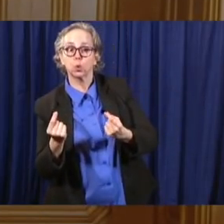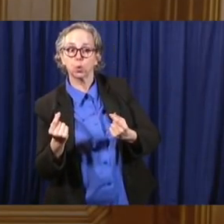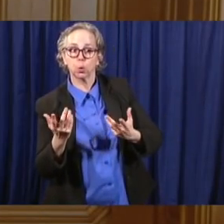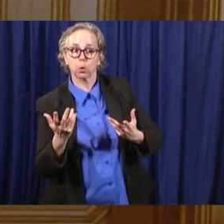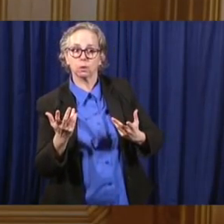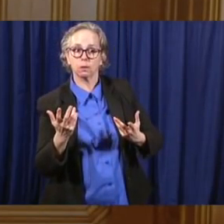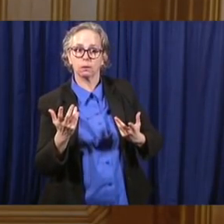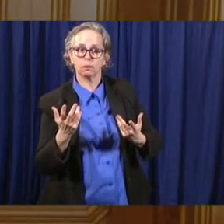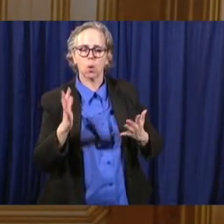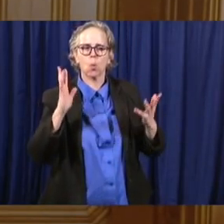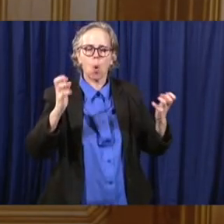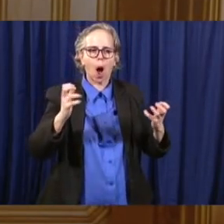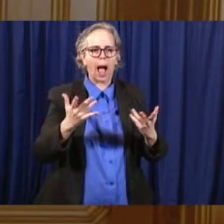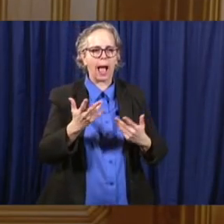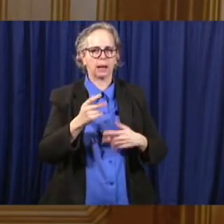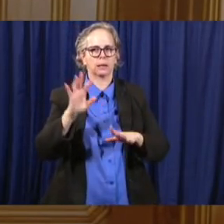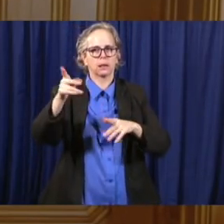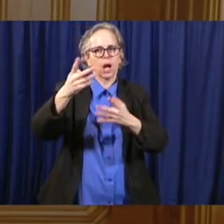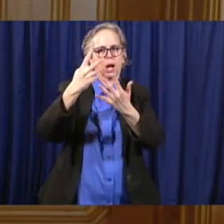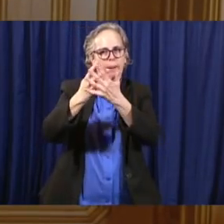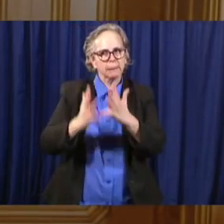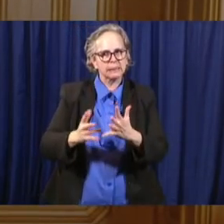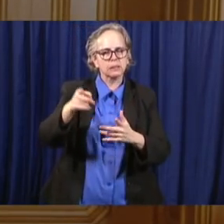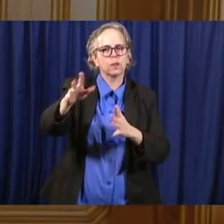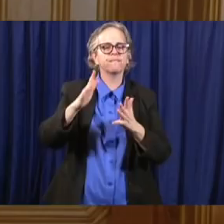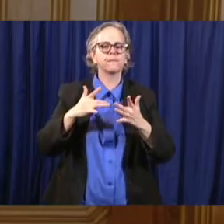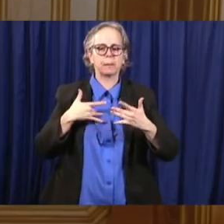We are in an emergency